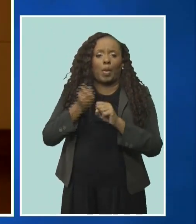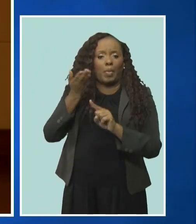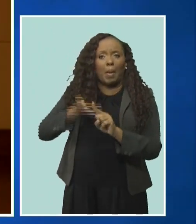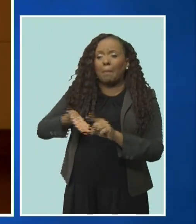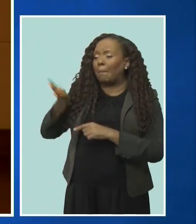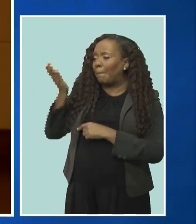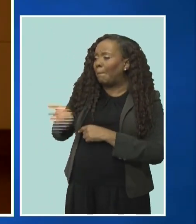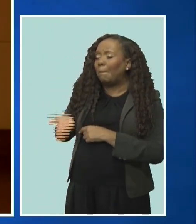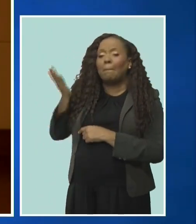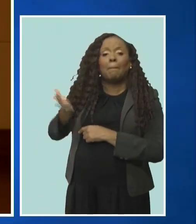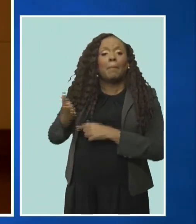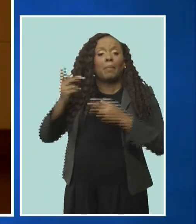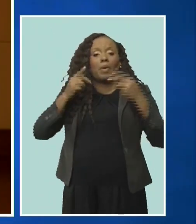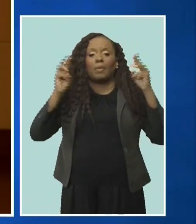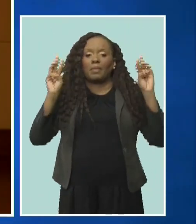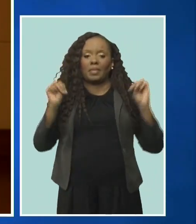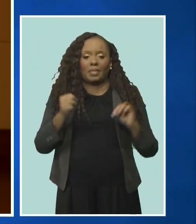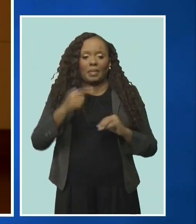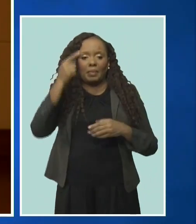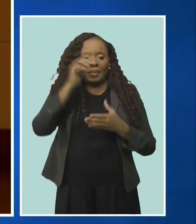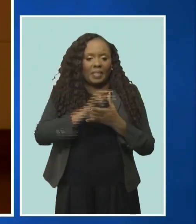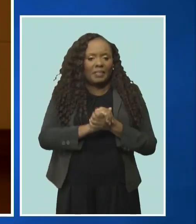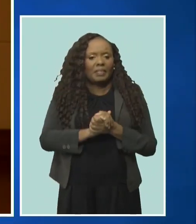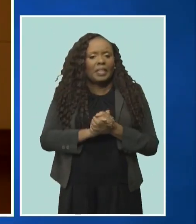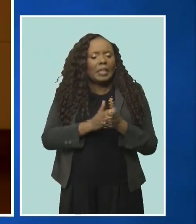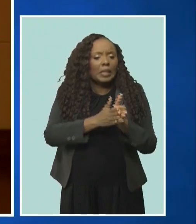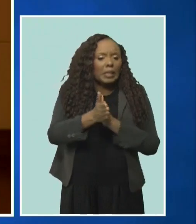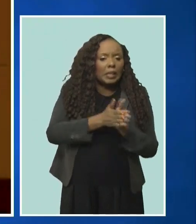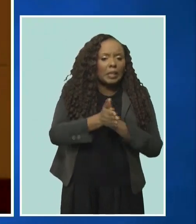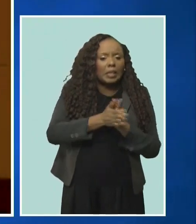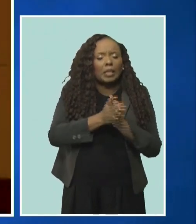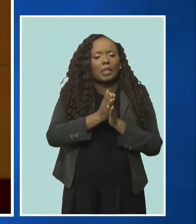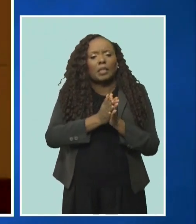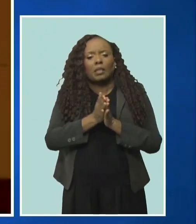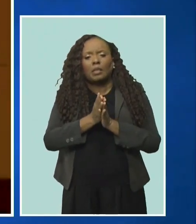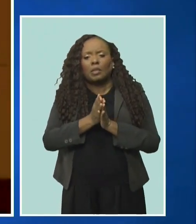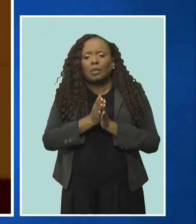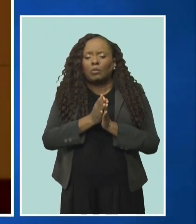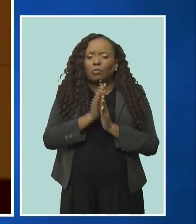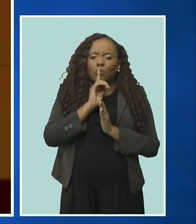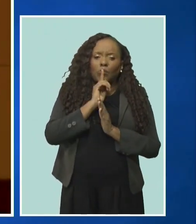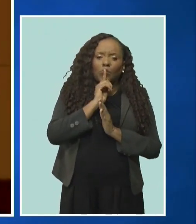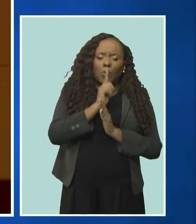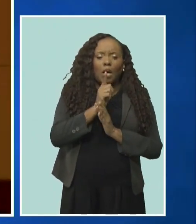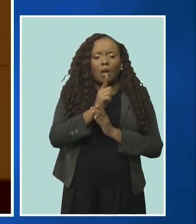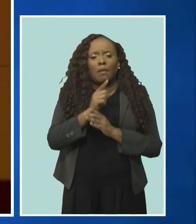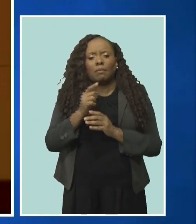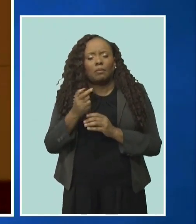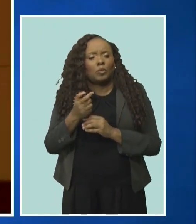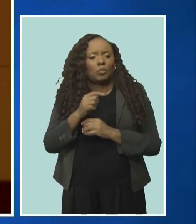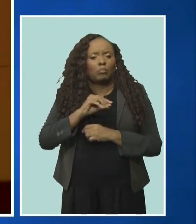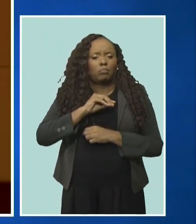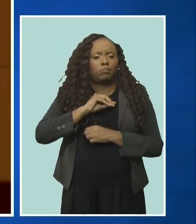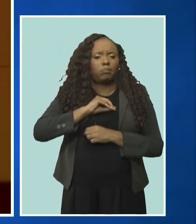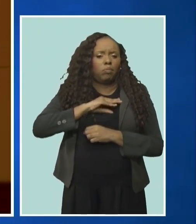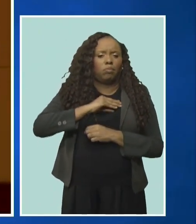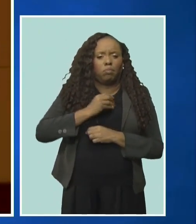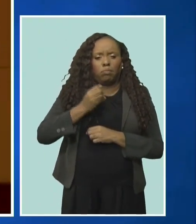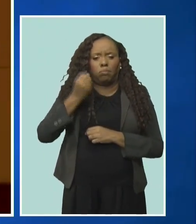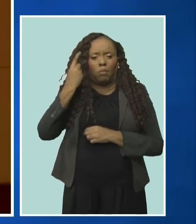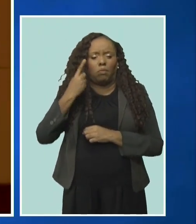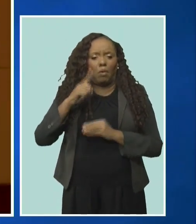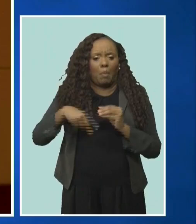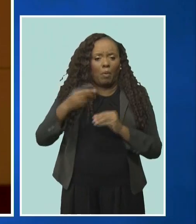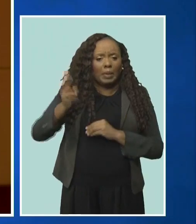Minister Motley says she has no doubt that the enthusiasm and conviction he brought to their debates about history and culture will be